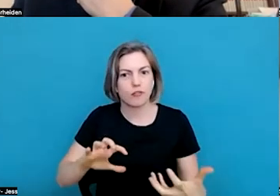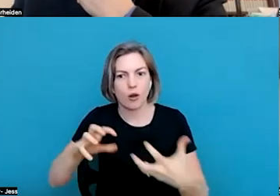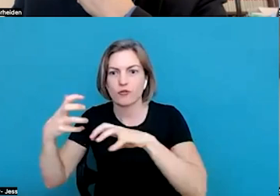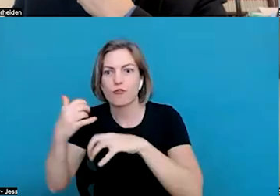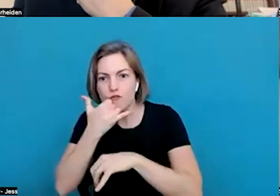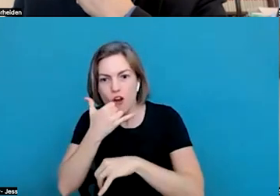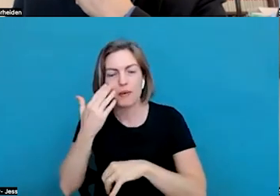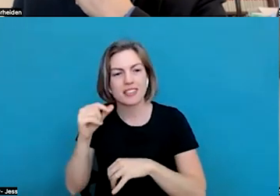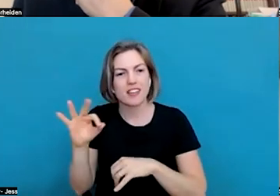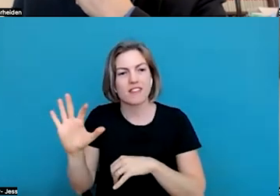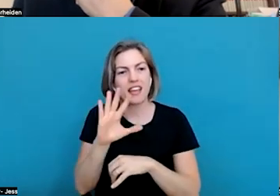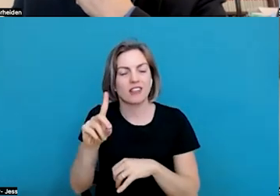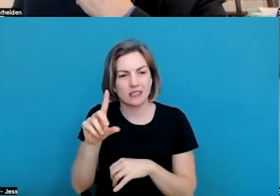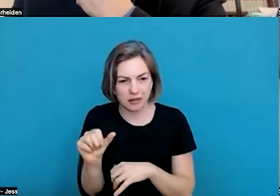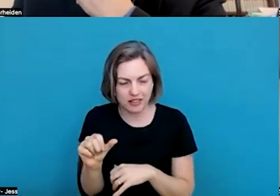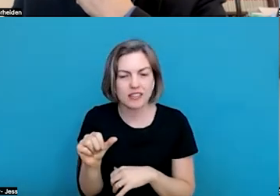of their disability,